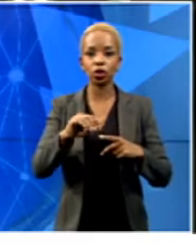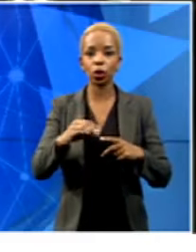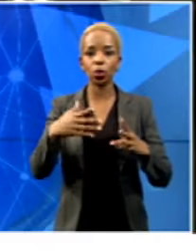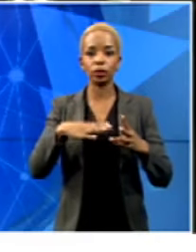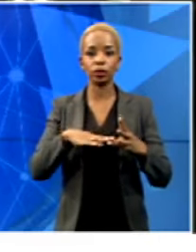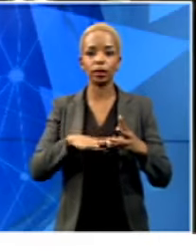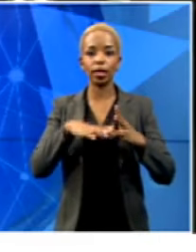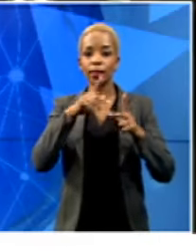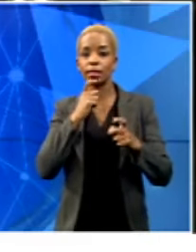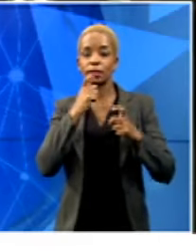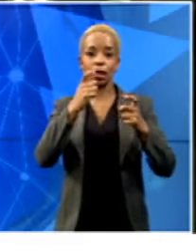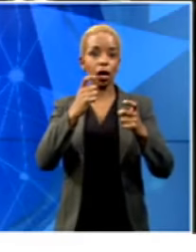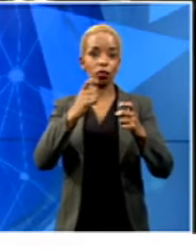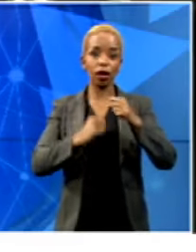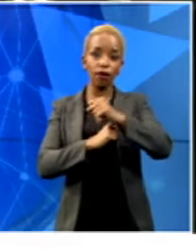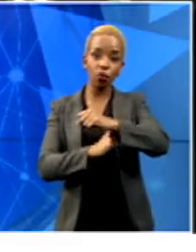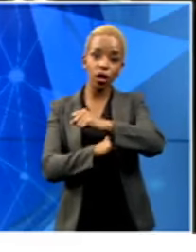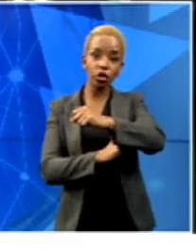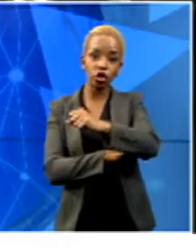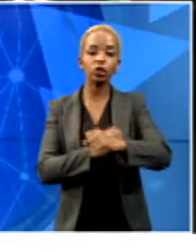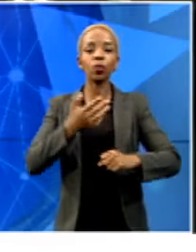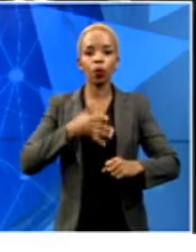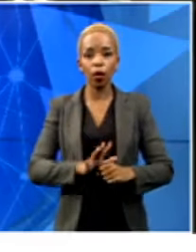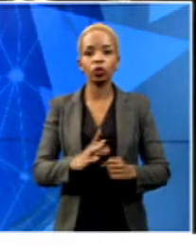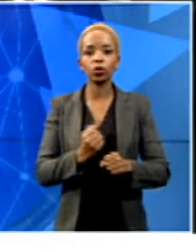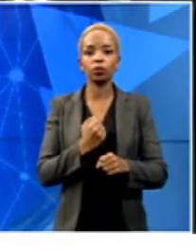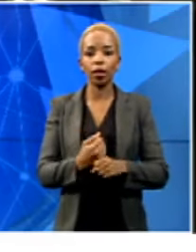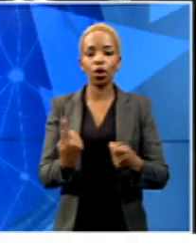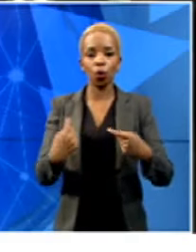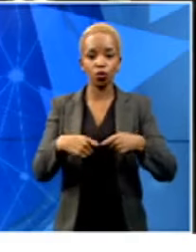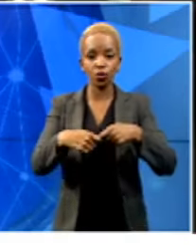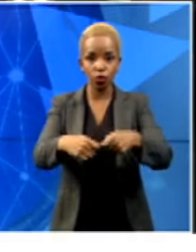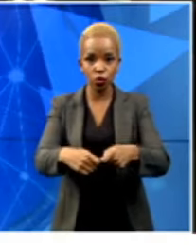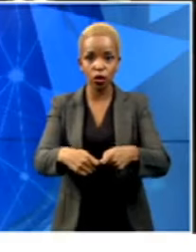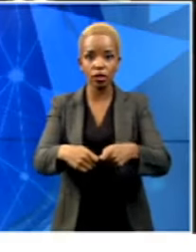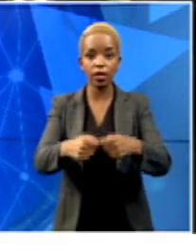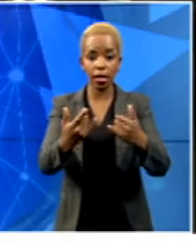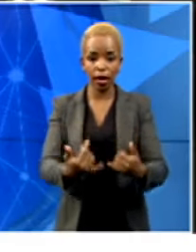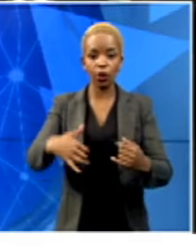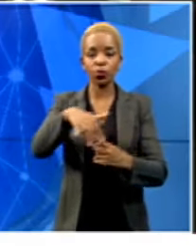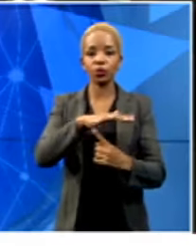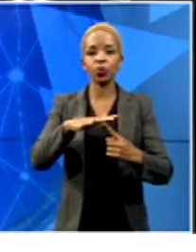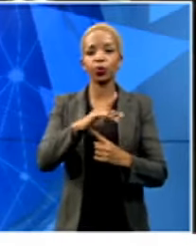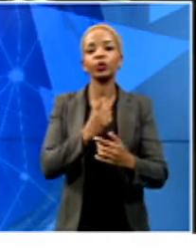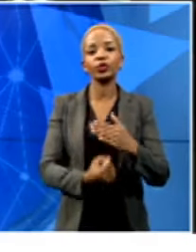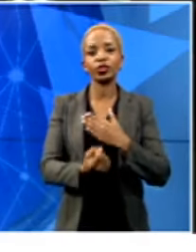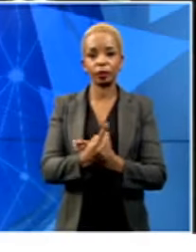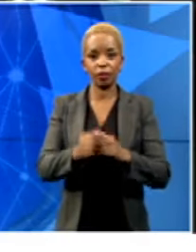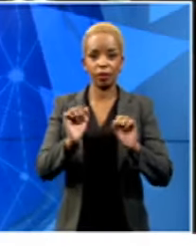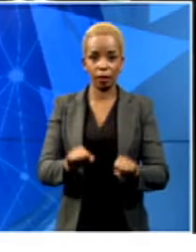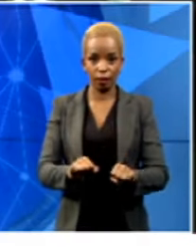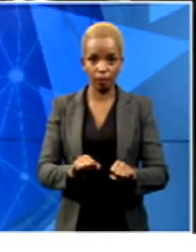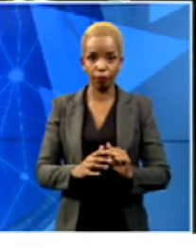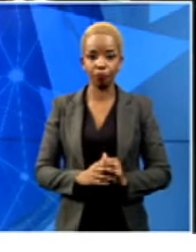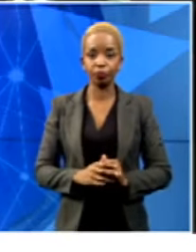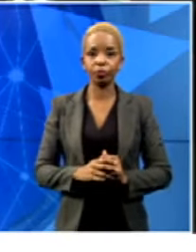Foundation, we wanted to make a contribution to the situation we find ourselves in. And one of the areas